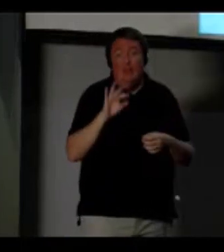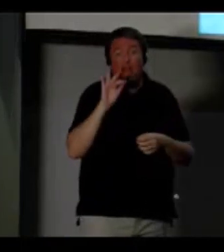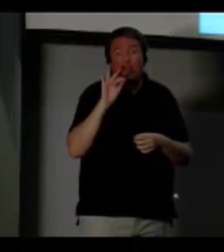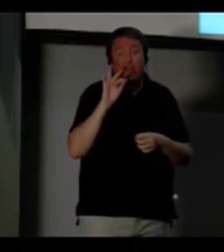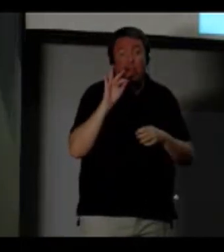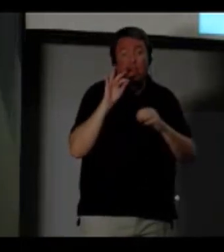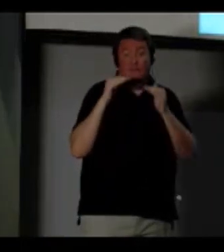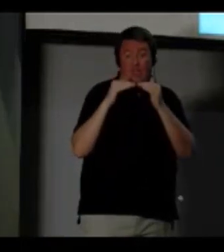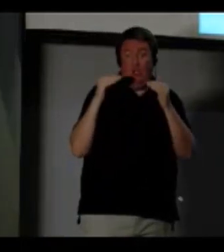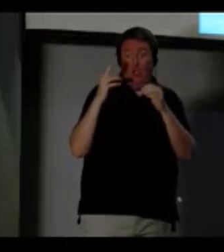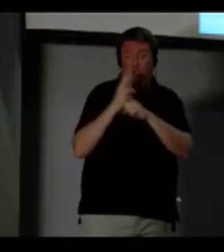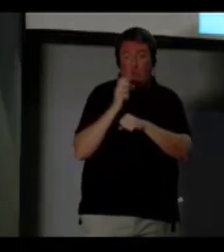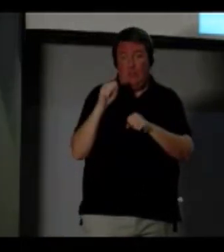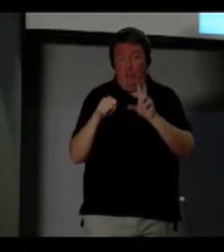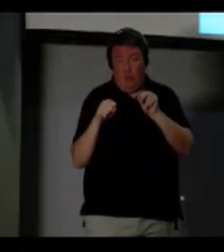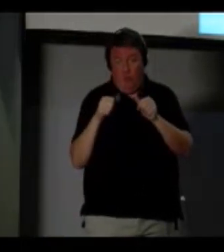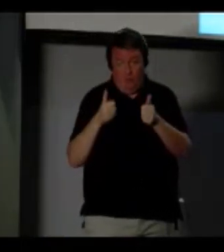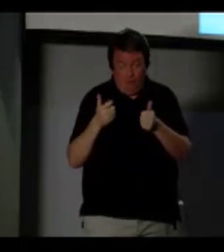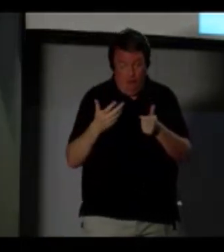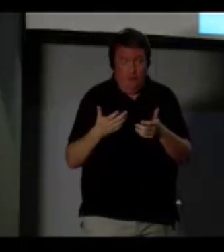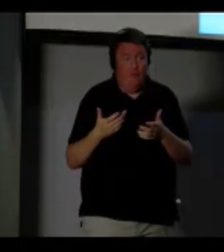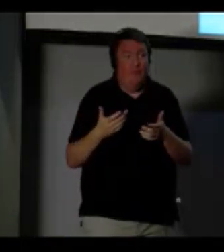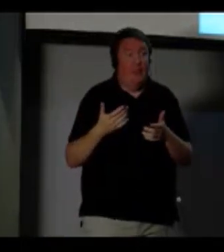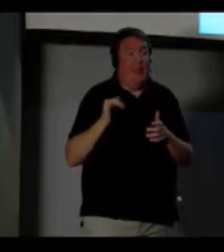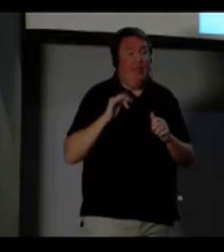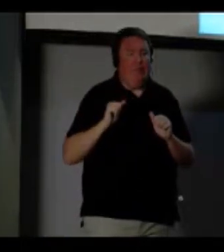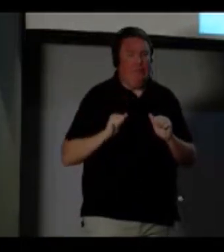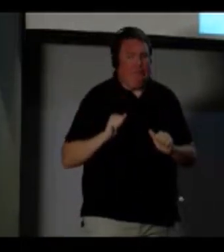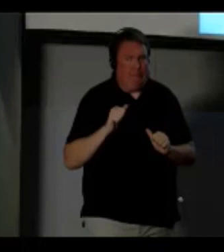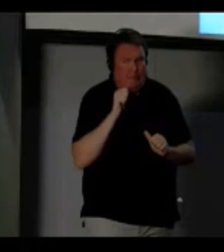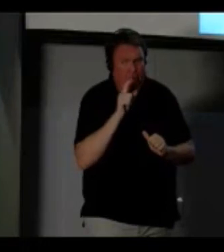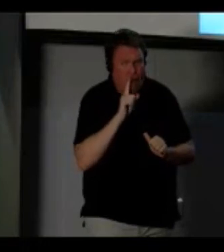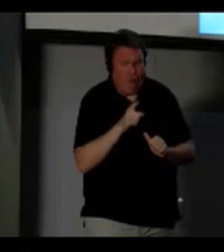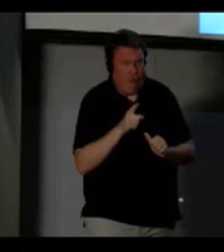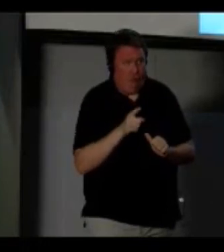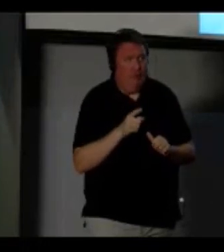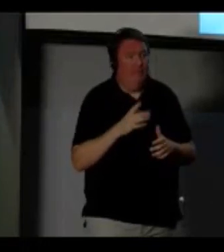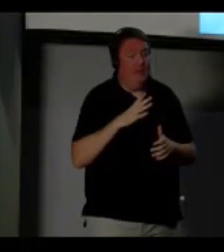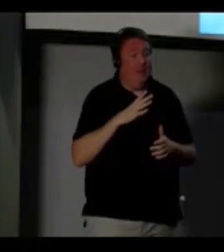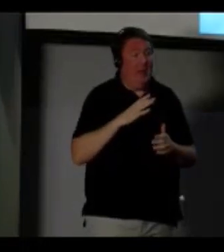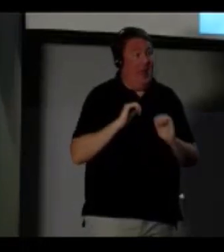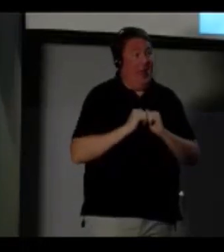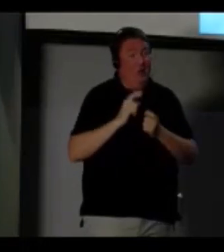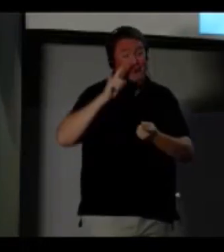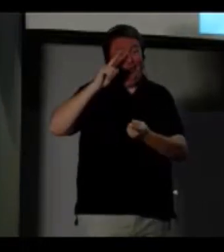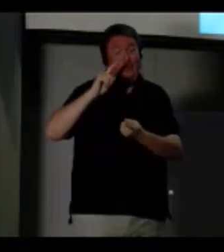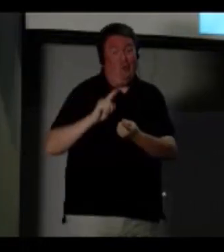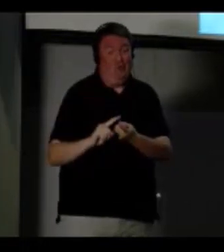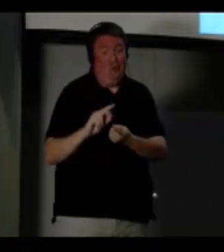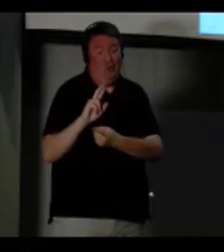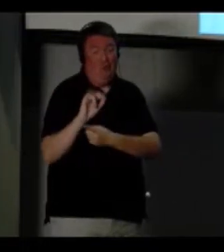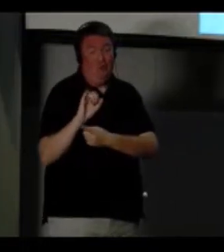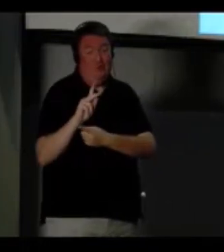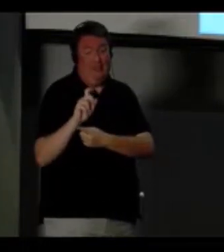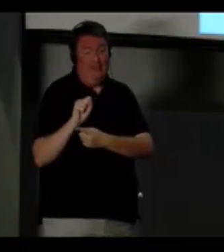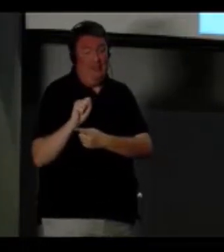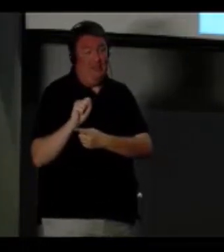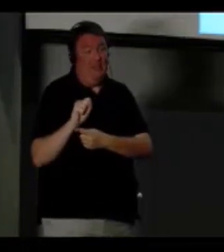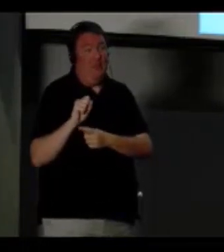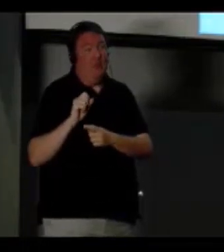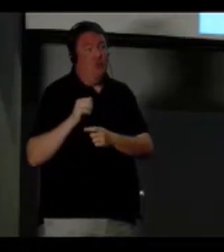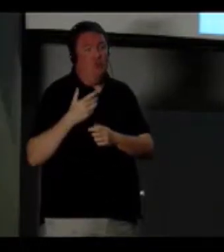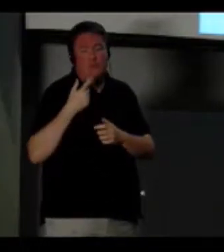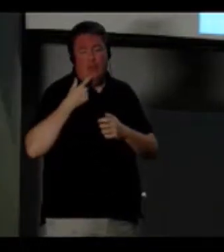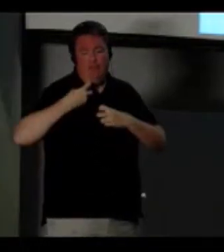then, and if you're not sure, then the question is, can you somehow mitigate your risk by passing the responsibility on to users? And